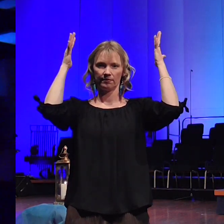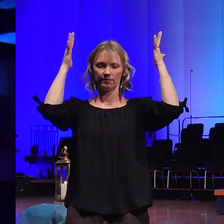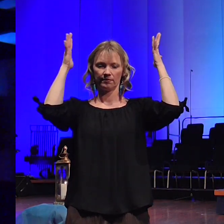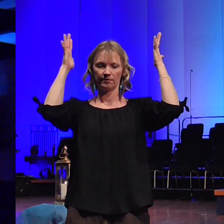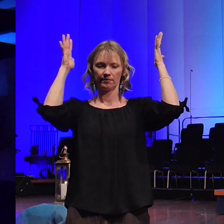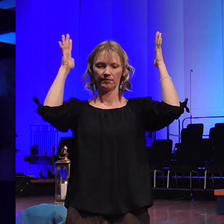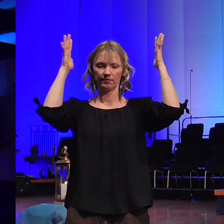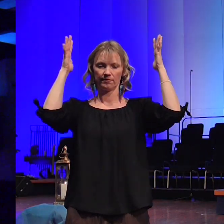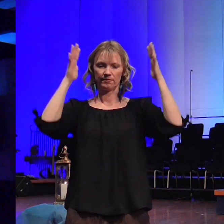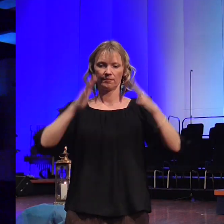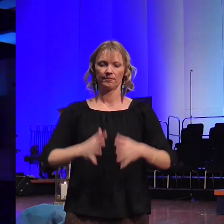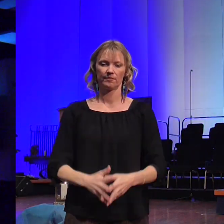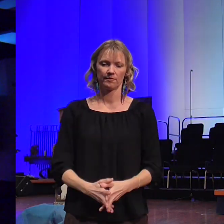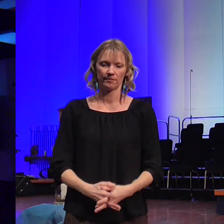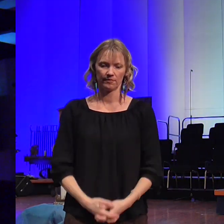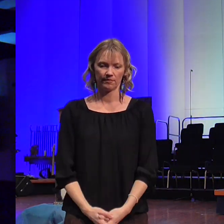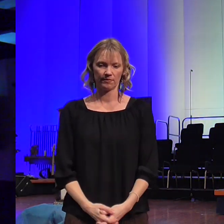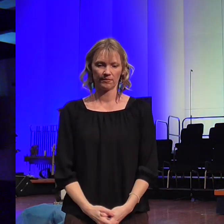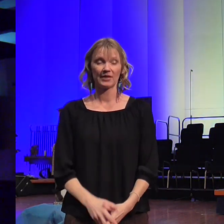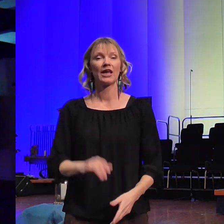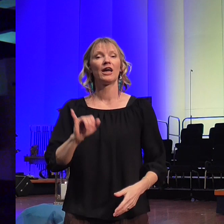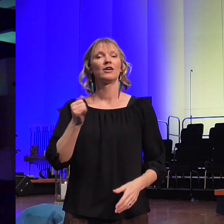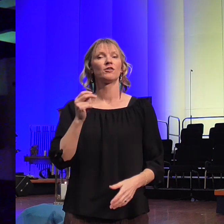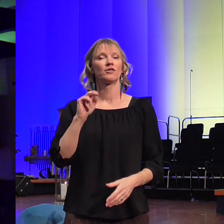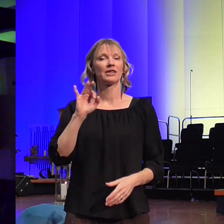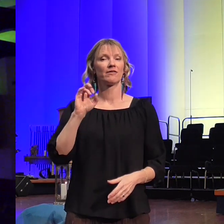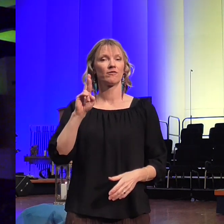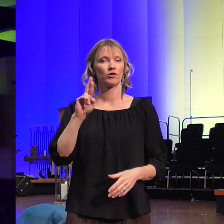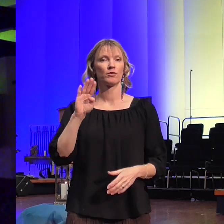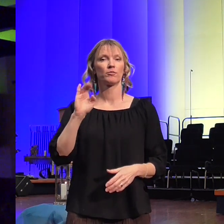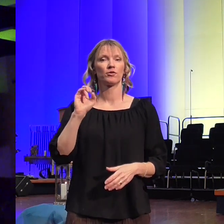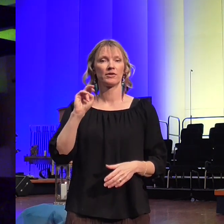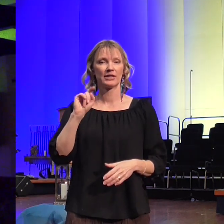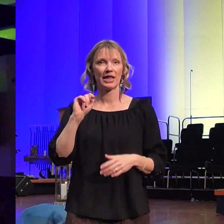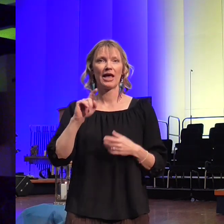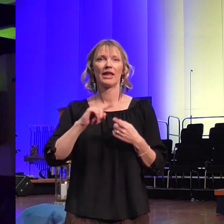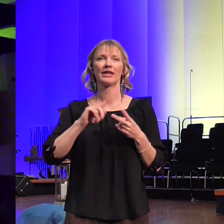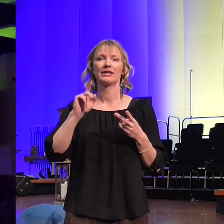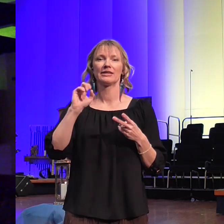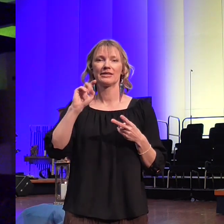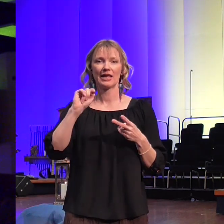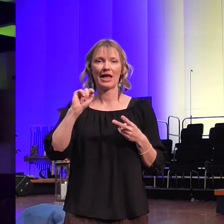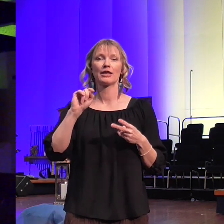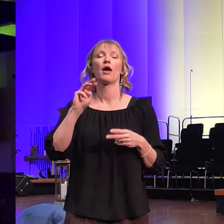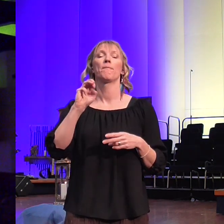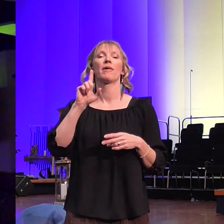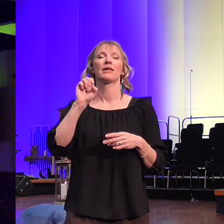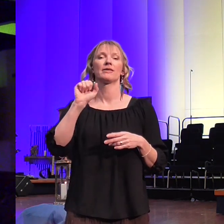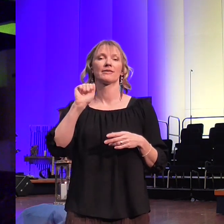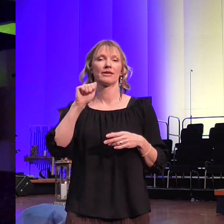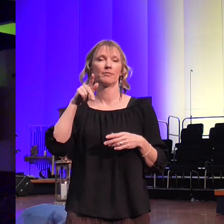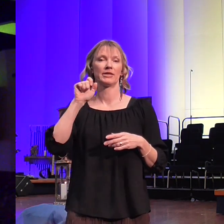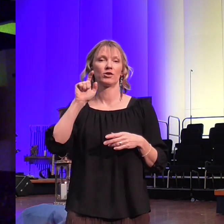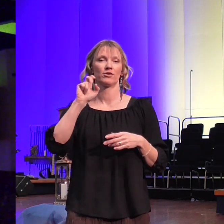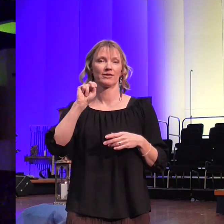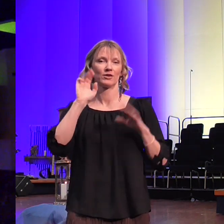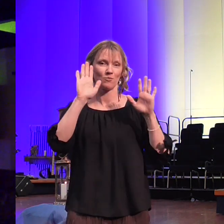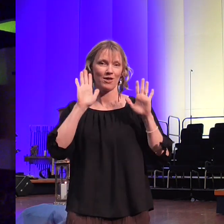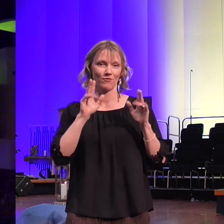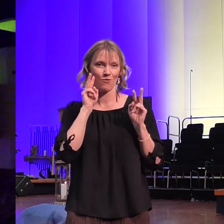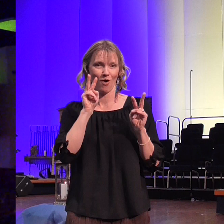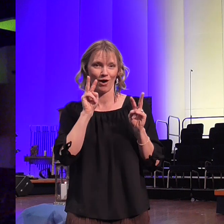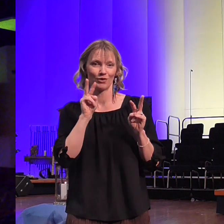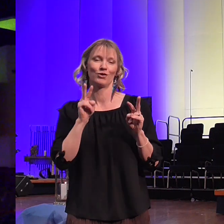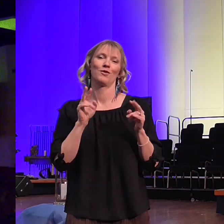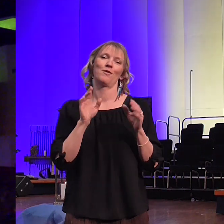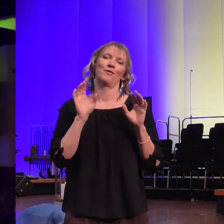Jennifer Burnett, Kent Rautenstrauss, Melissa Peterson, it was so wonderful to watch you perform